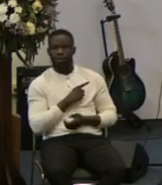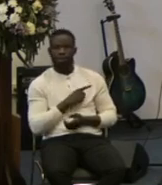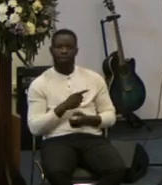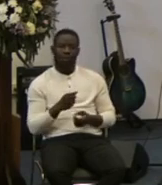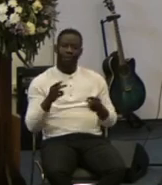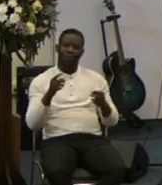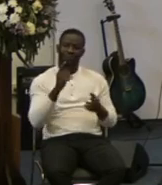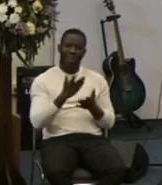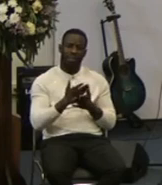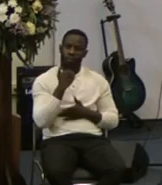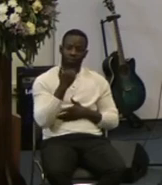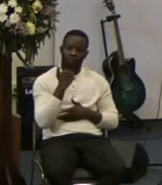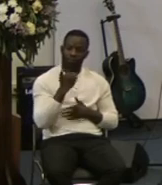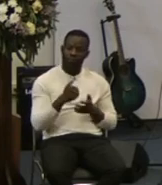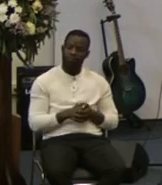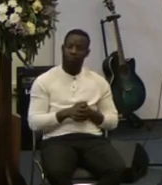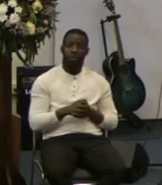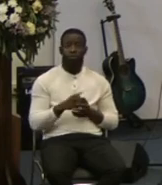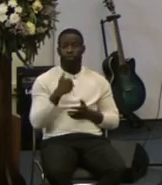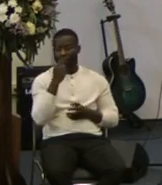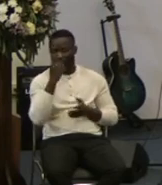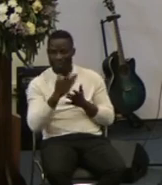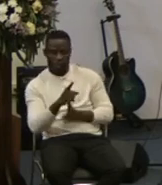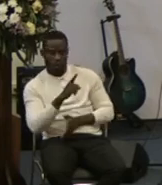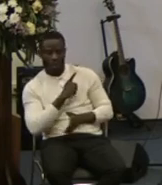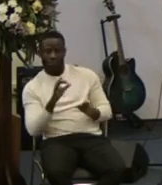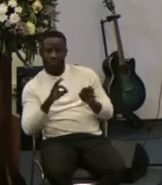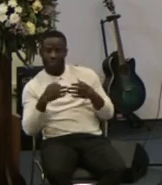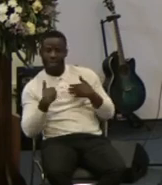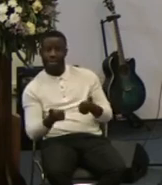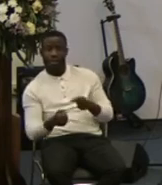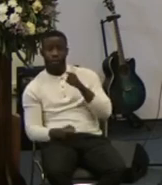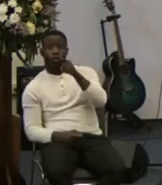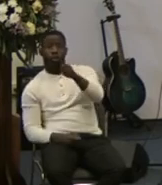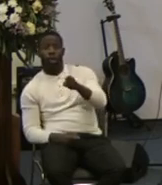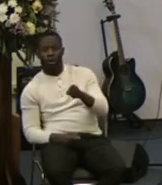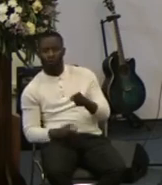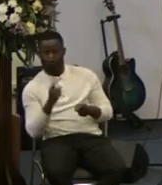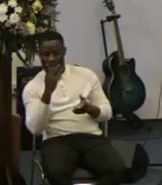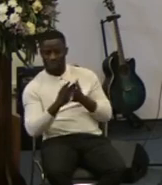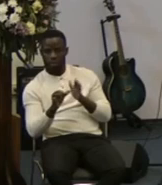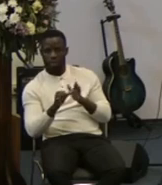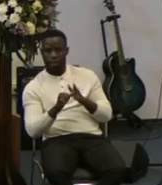your faith. It's due to a lack of faith. And it's usually your faith that's